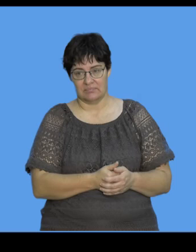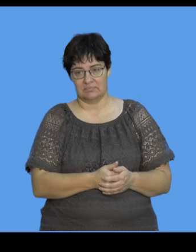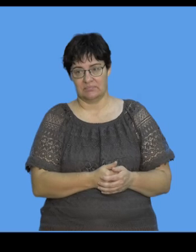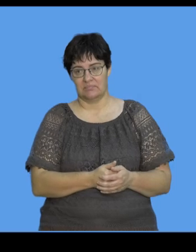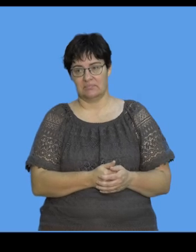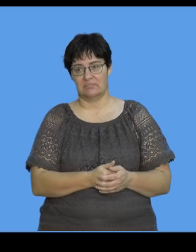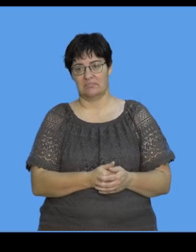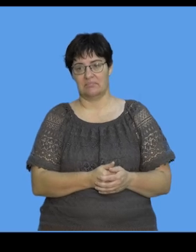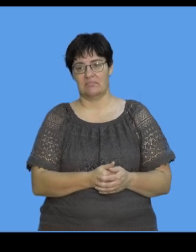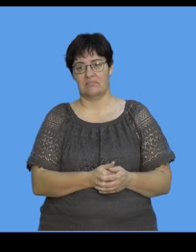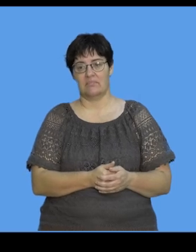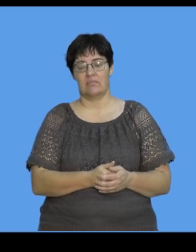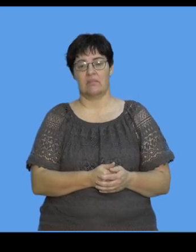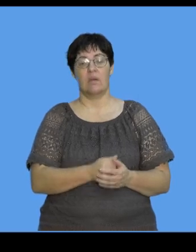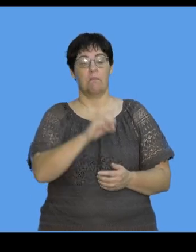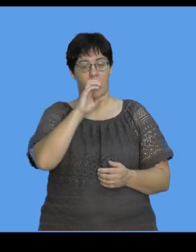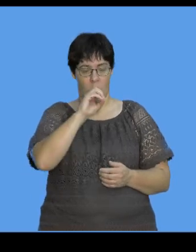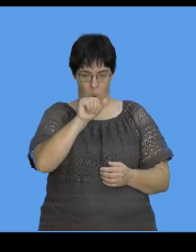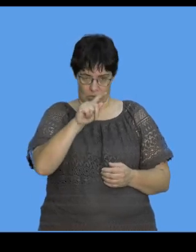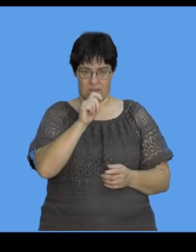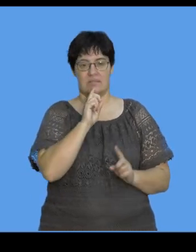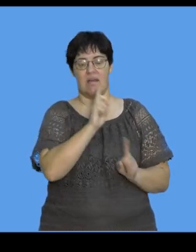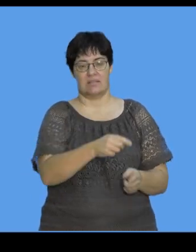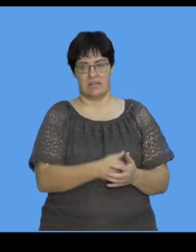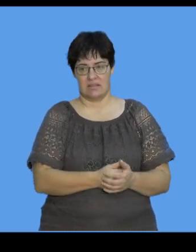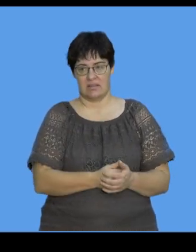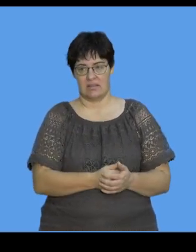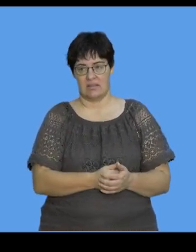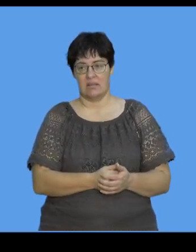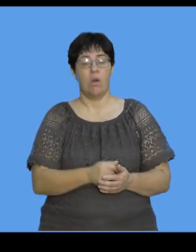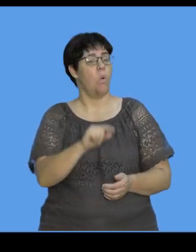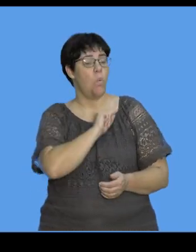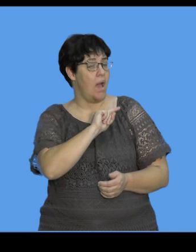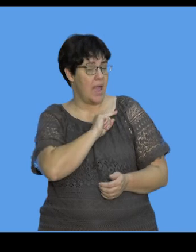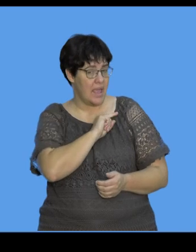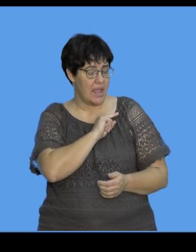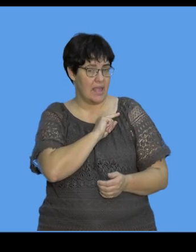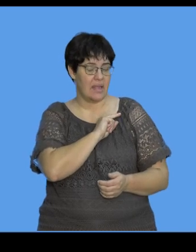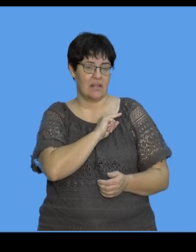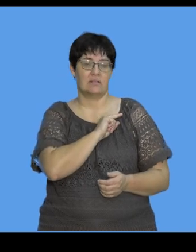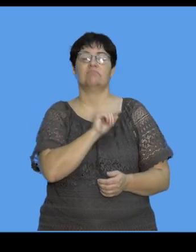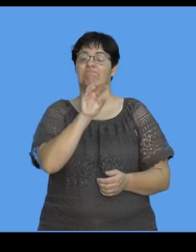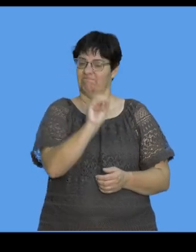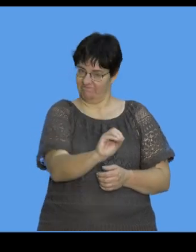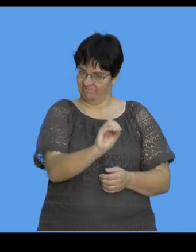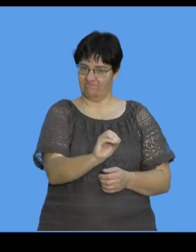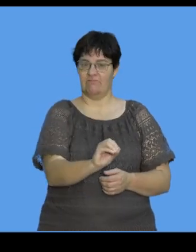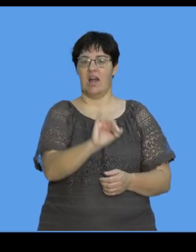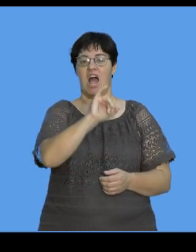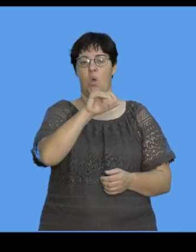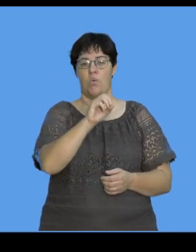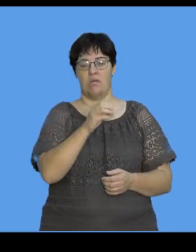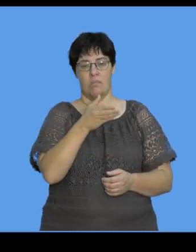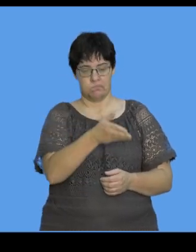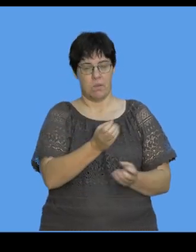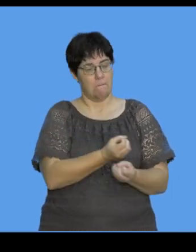The question would be the oats. And what would your reason be? It has